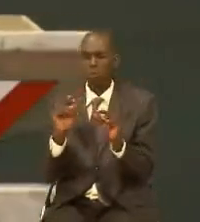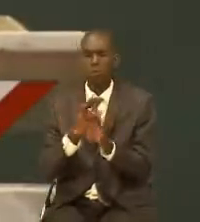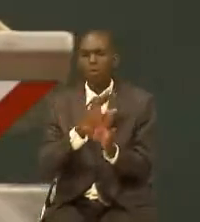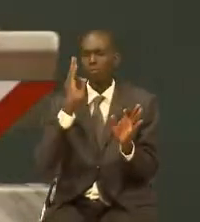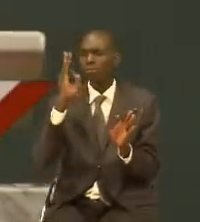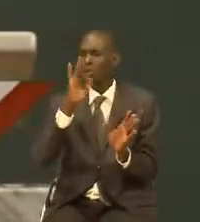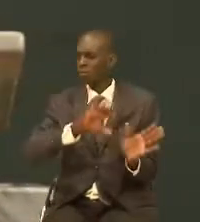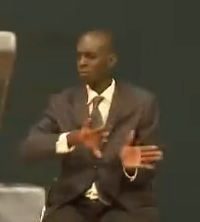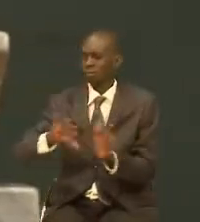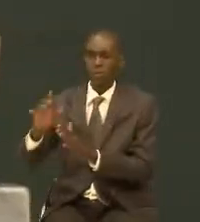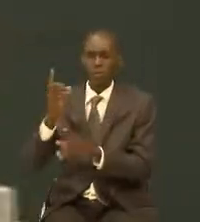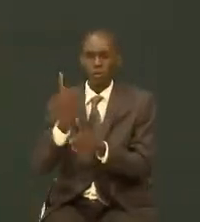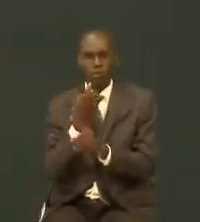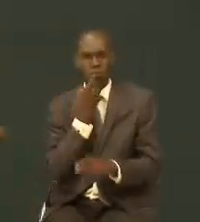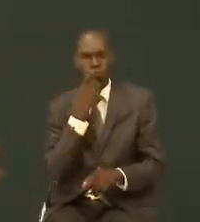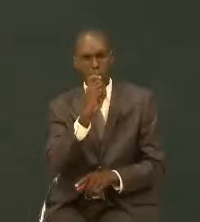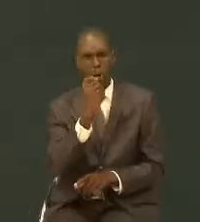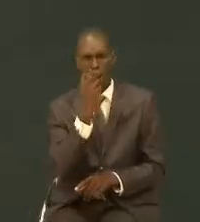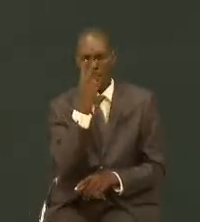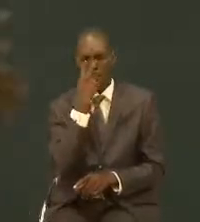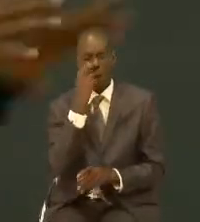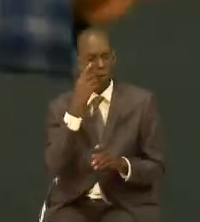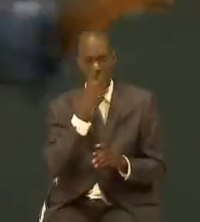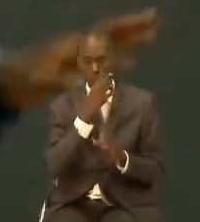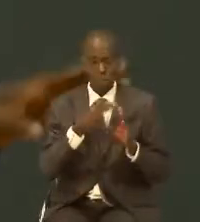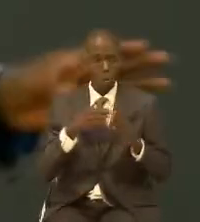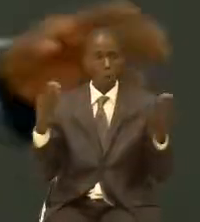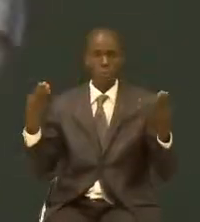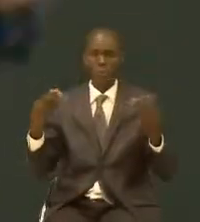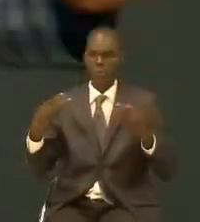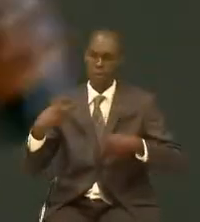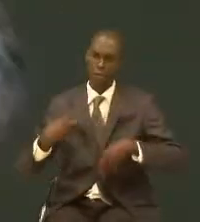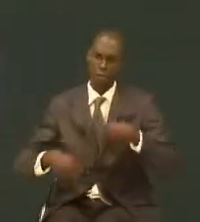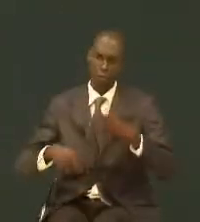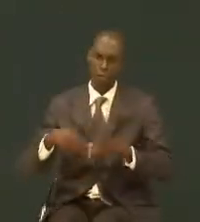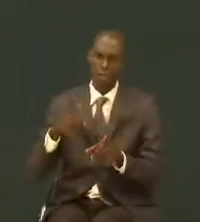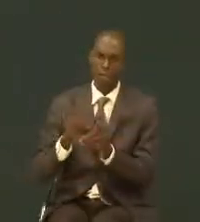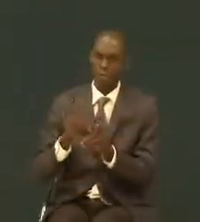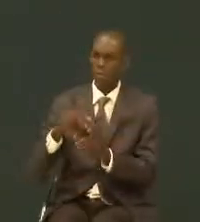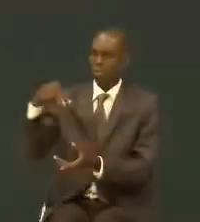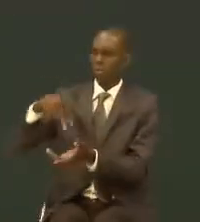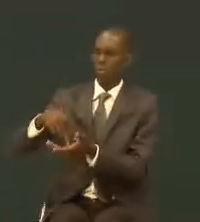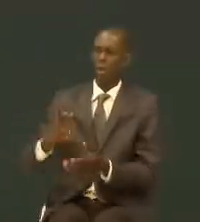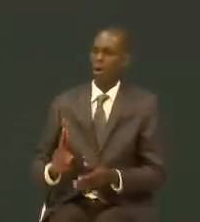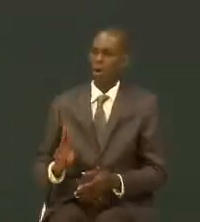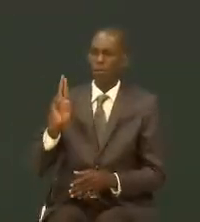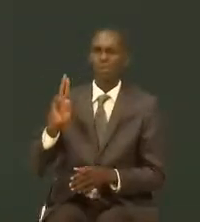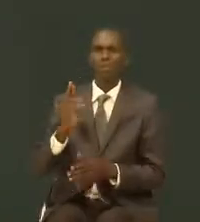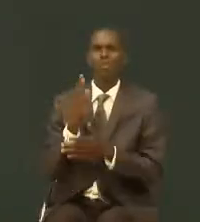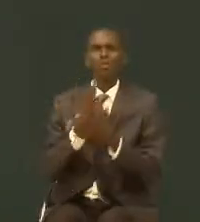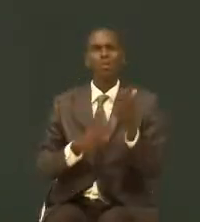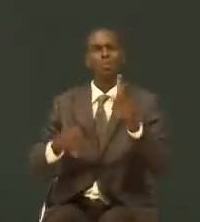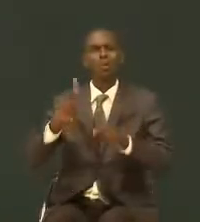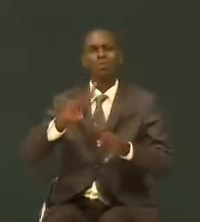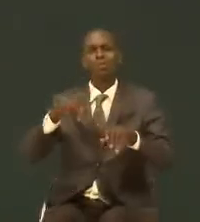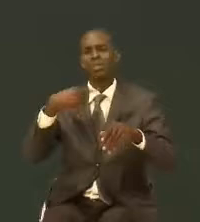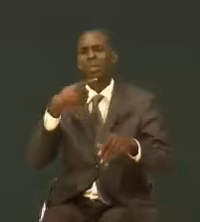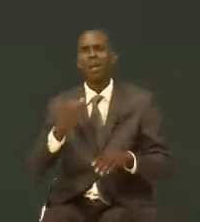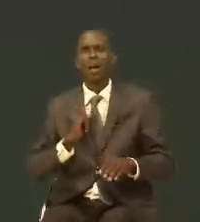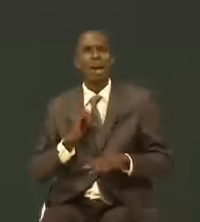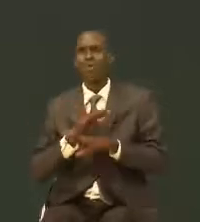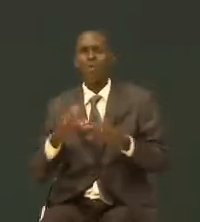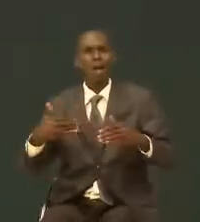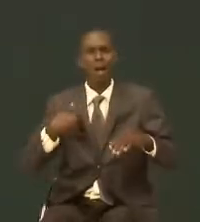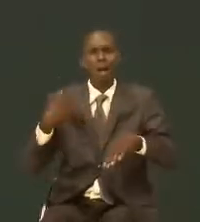man right super work some people say i don't have time to hear anything all i came here for is divine